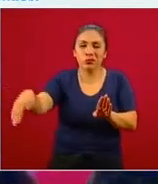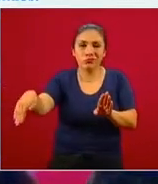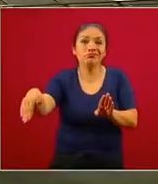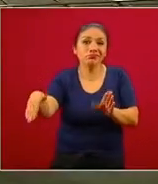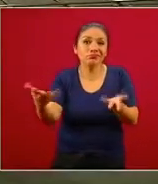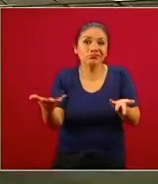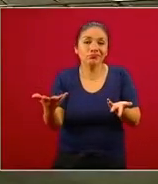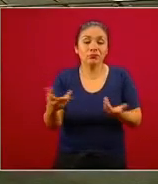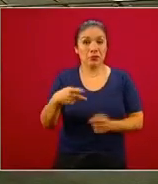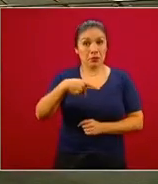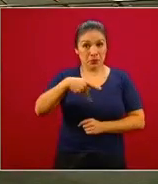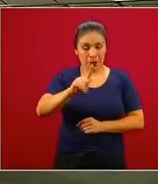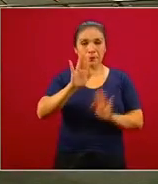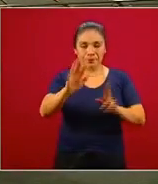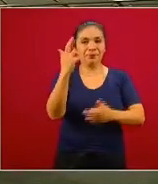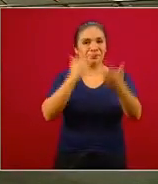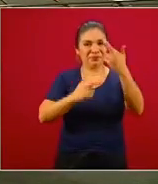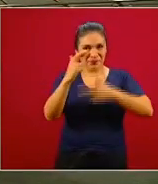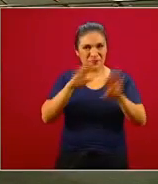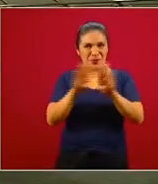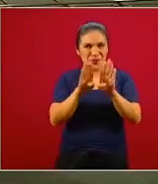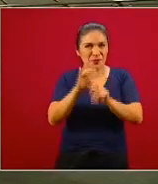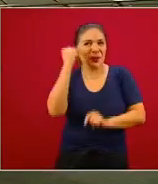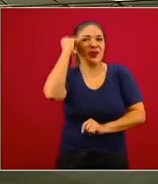have setbacks.